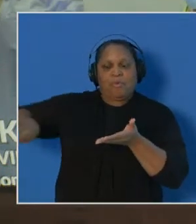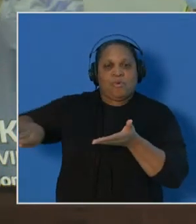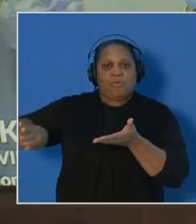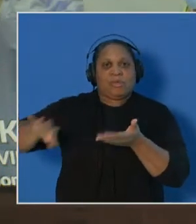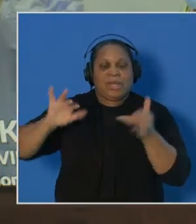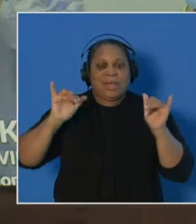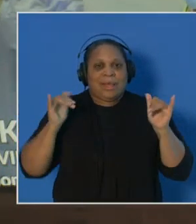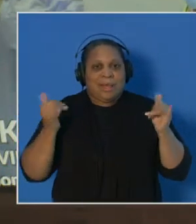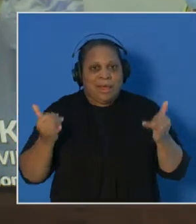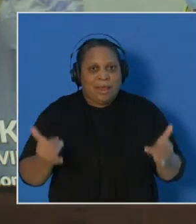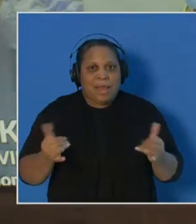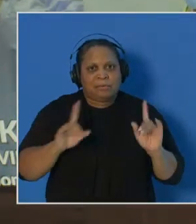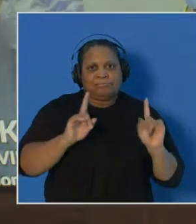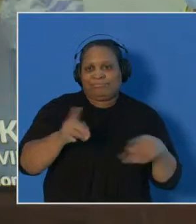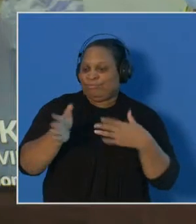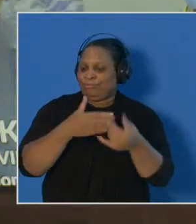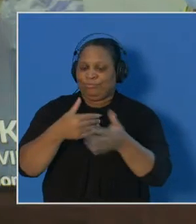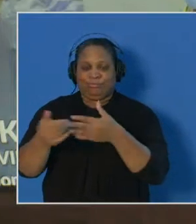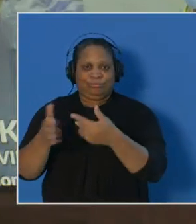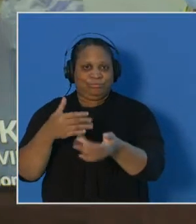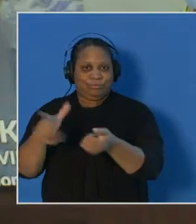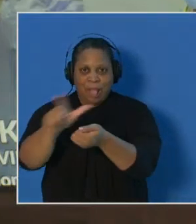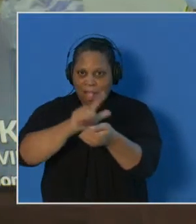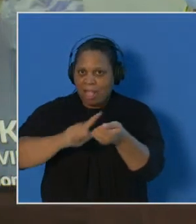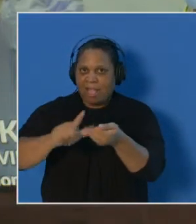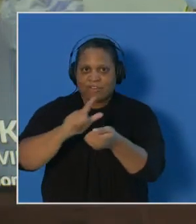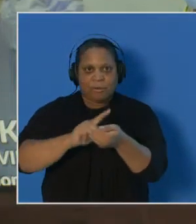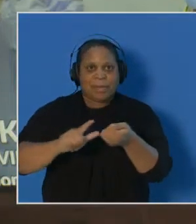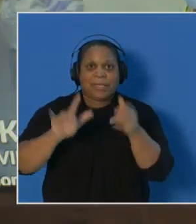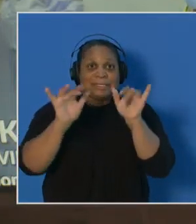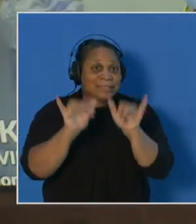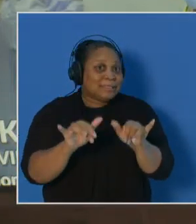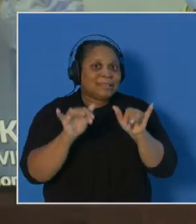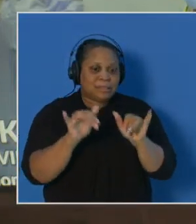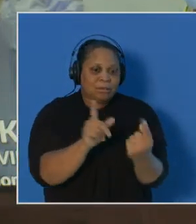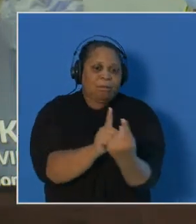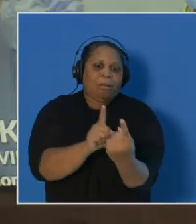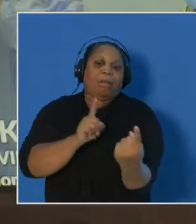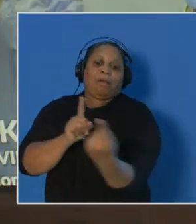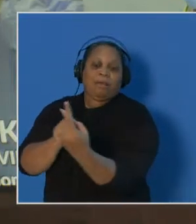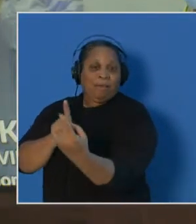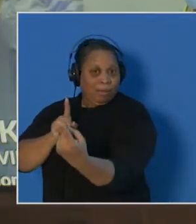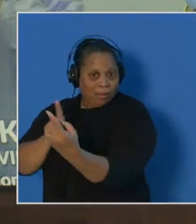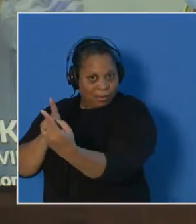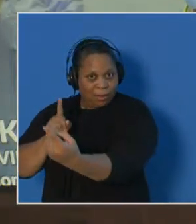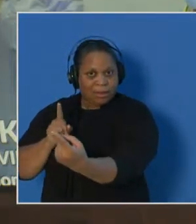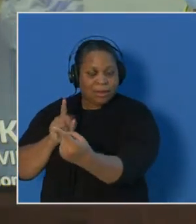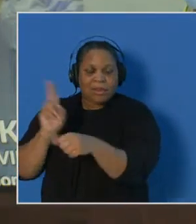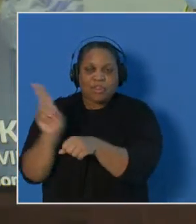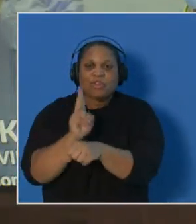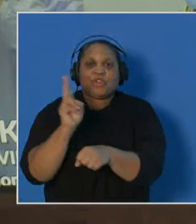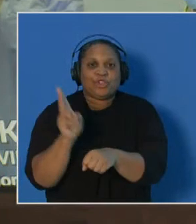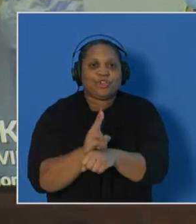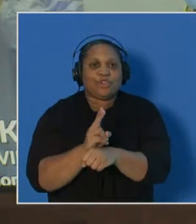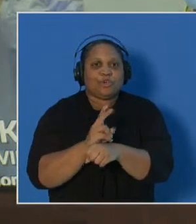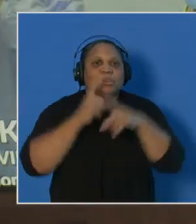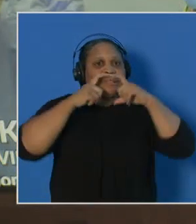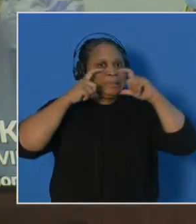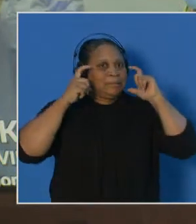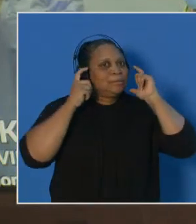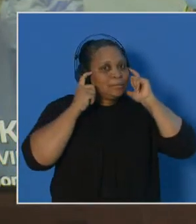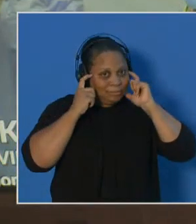the laundromat any day of the week while still observing physical distancing and the use of face